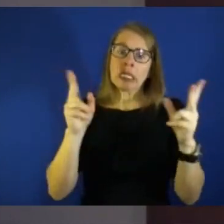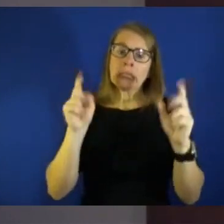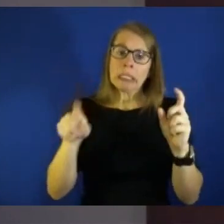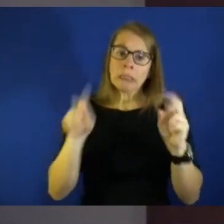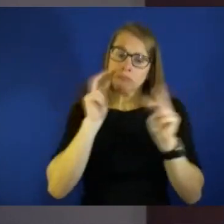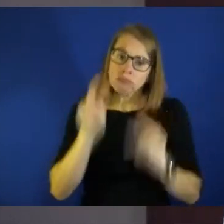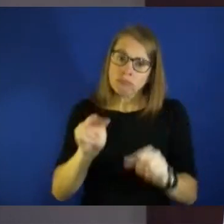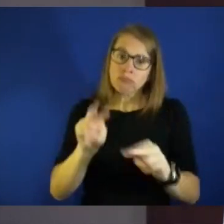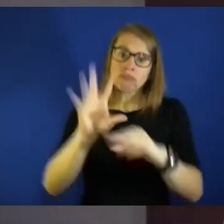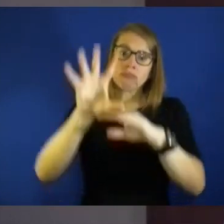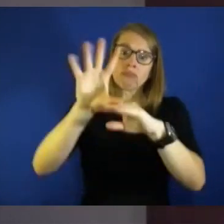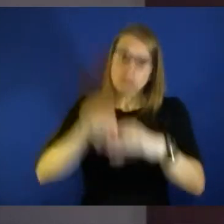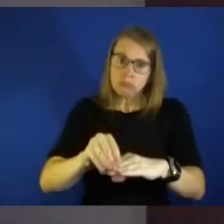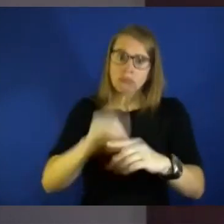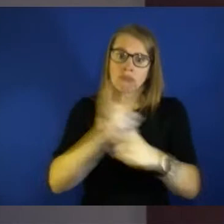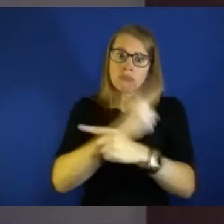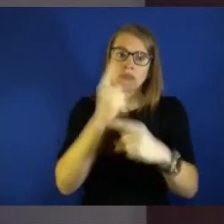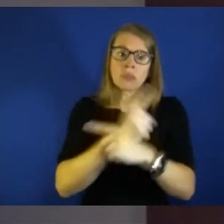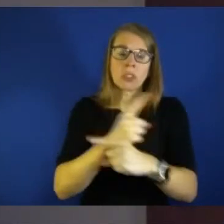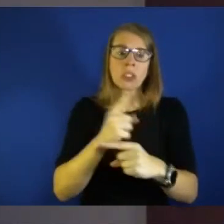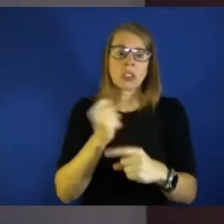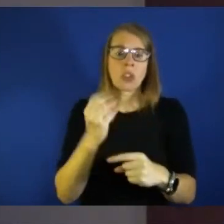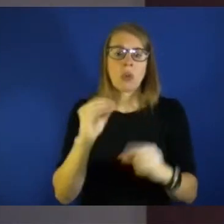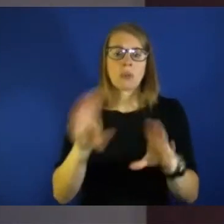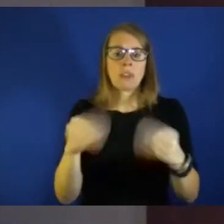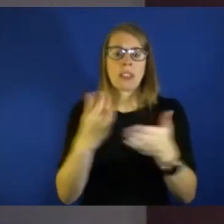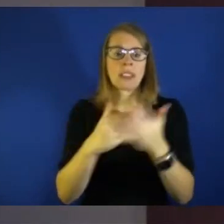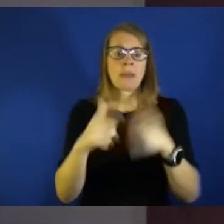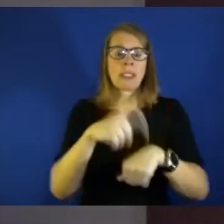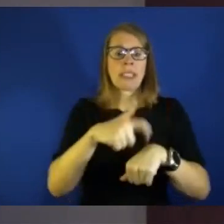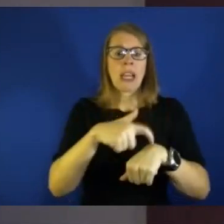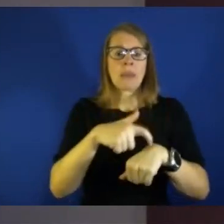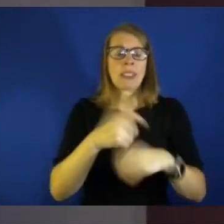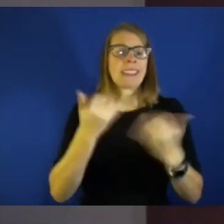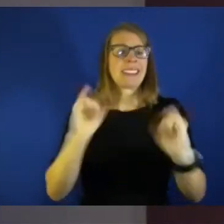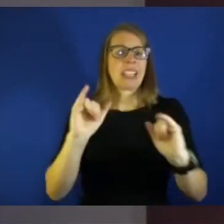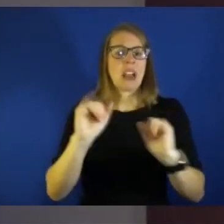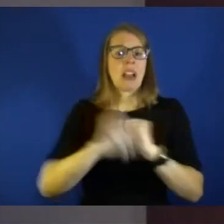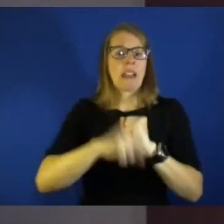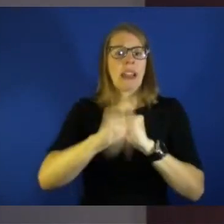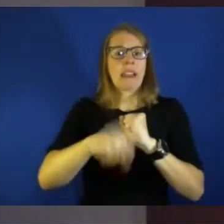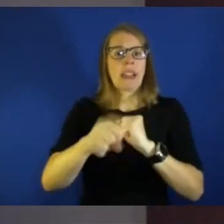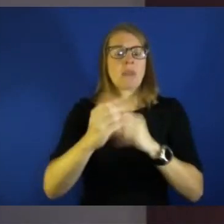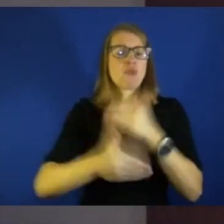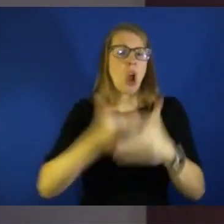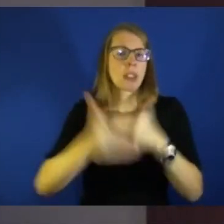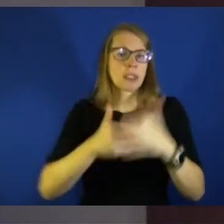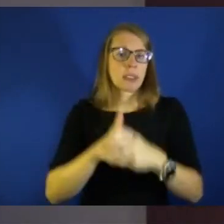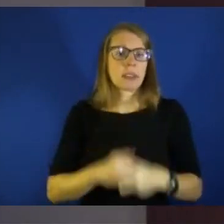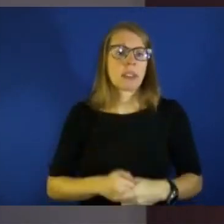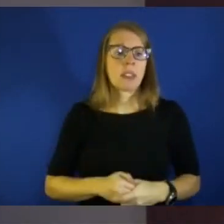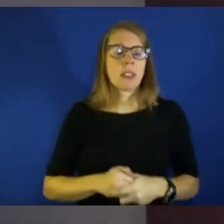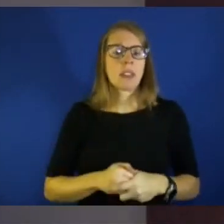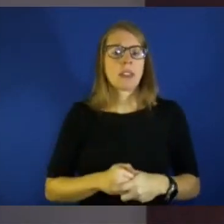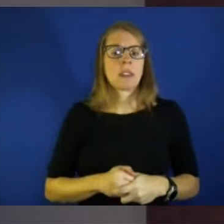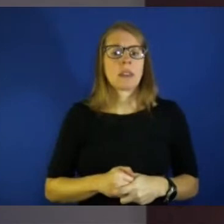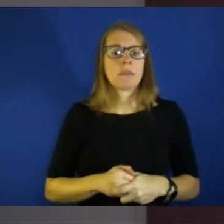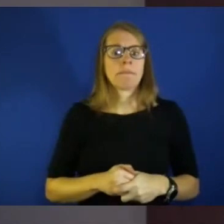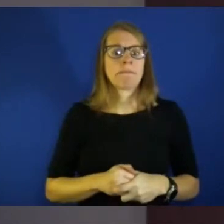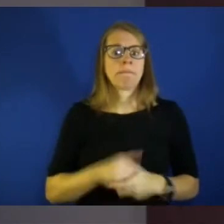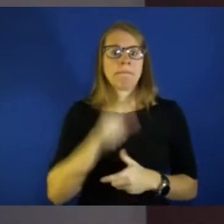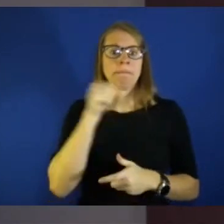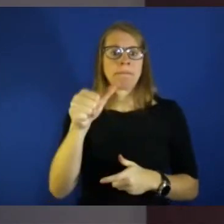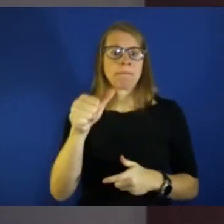time, but it's still a lengthy process, still an involved process, and it's not going to be